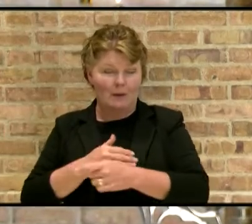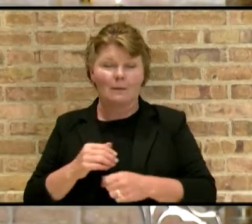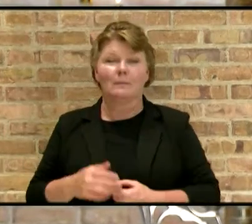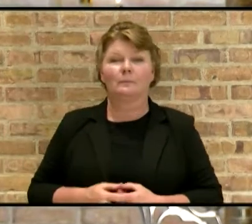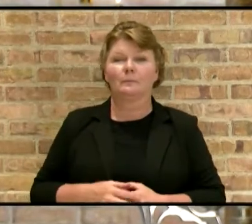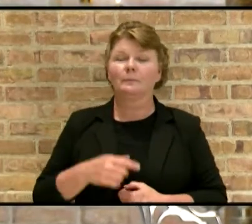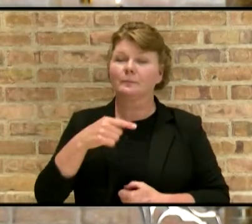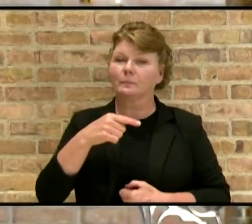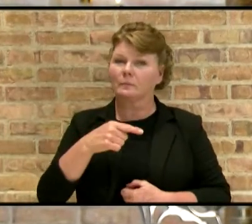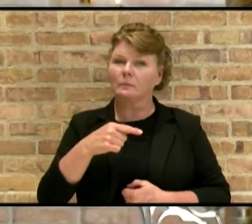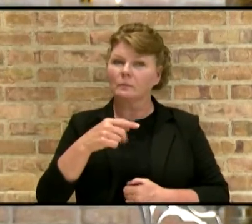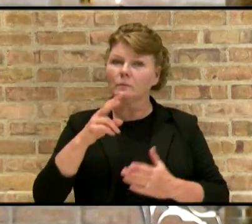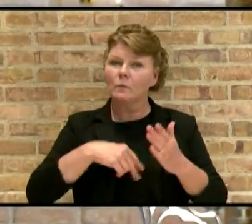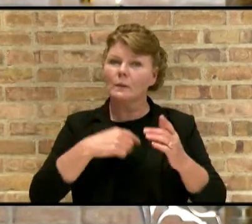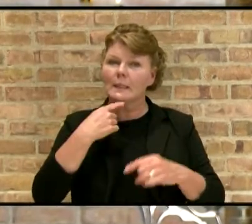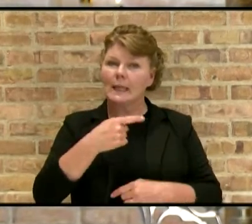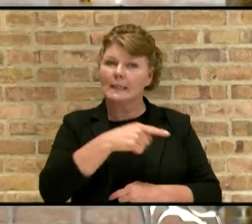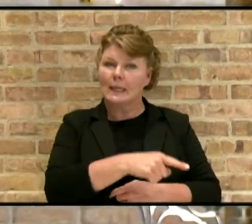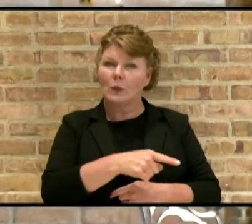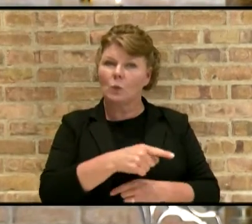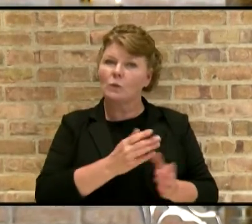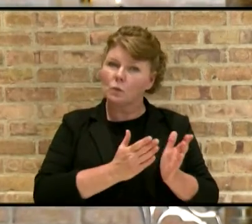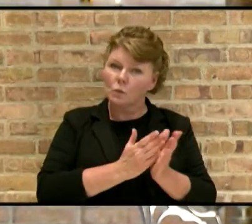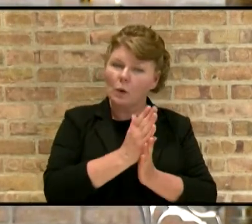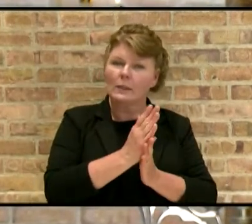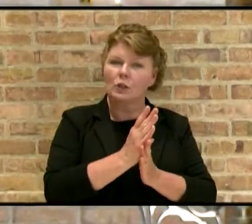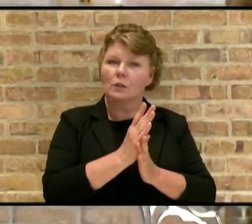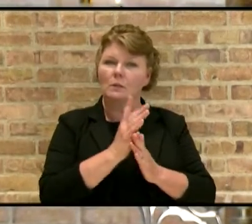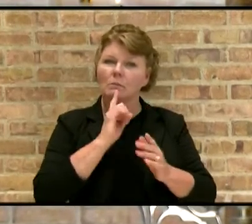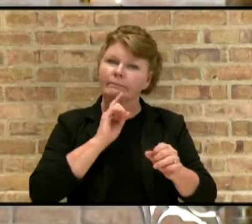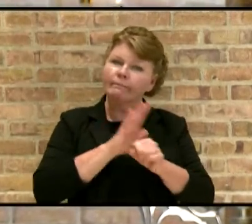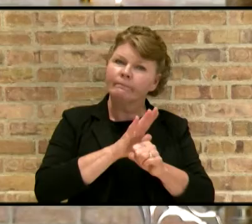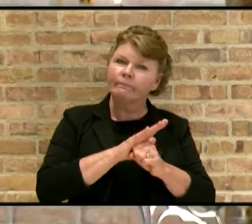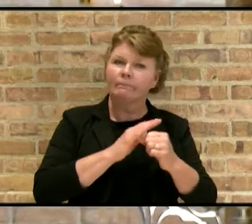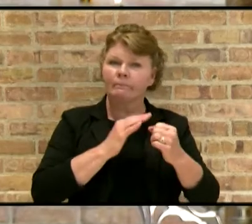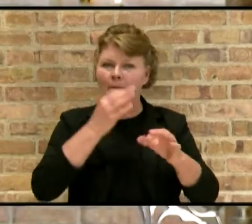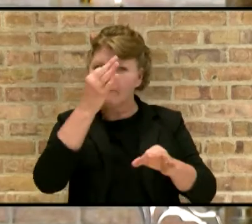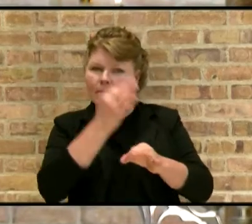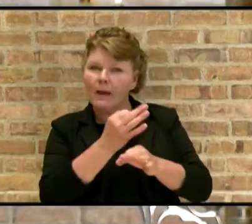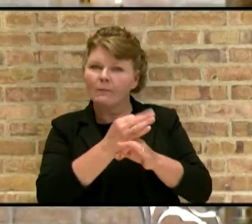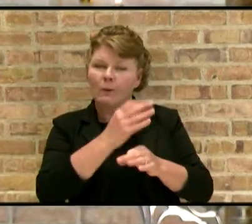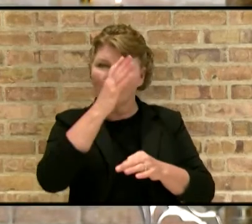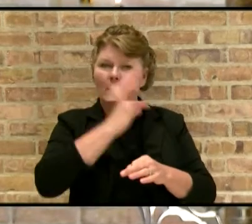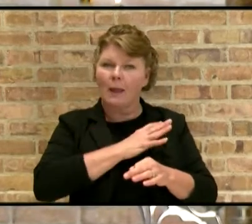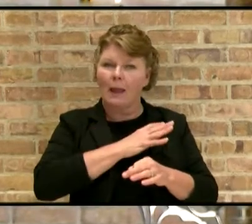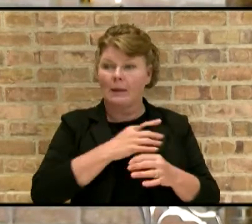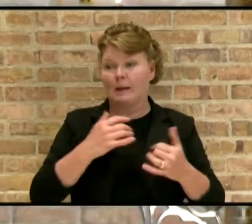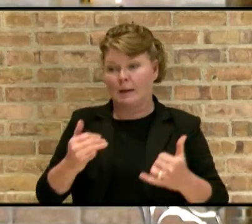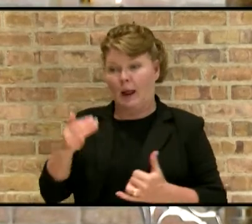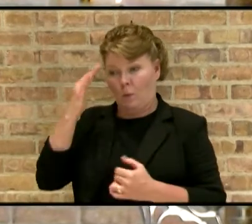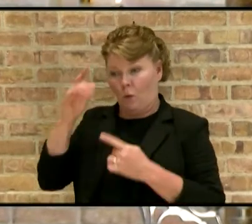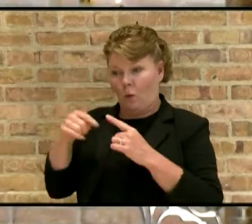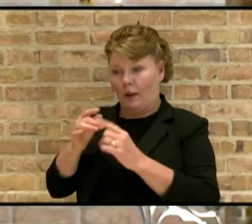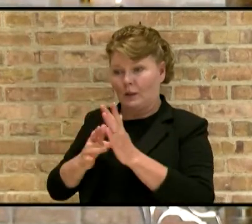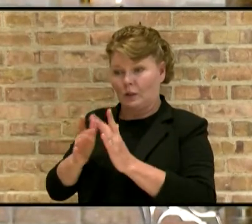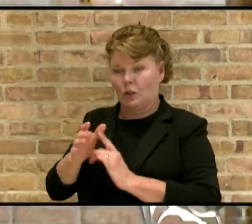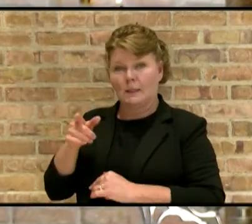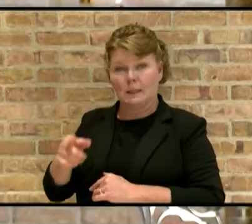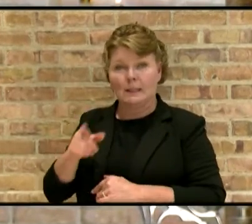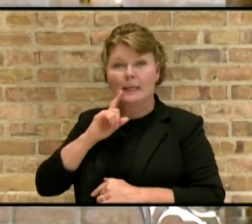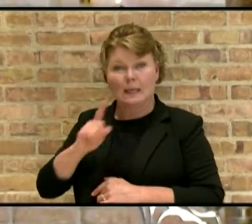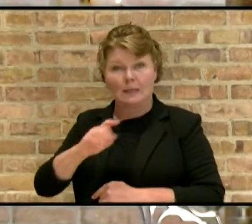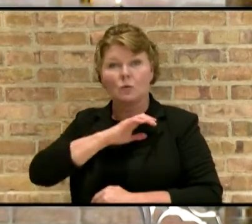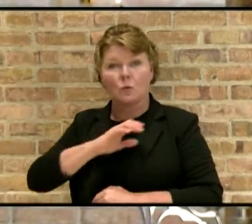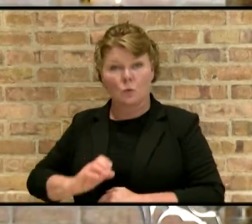Simeon was a righteous and devout man. Today we know all about Jesus. We know this child is the